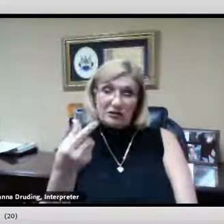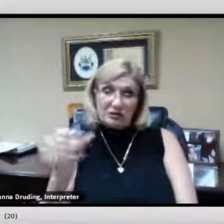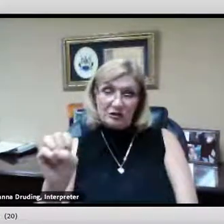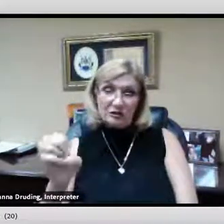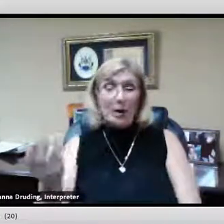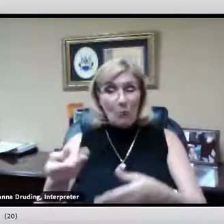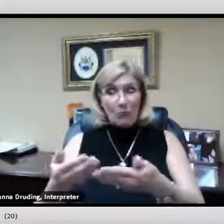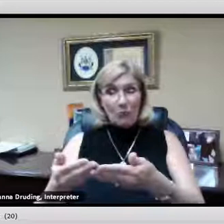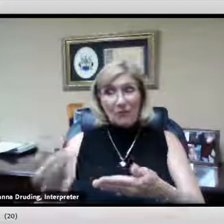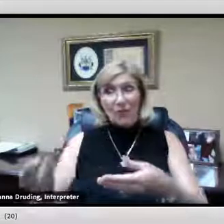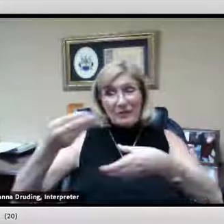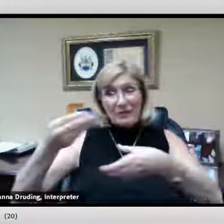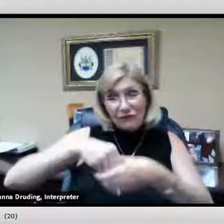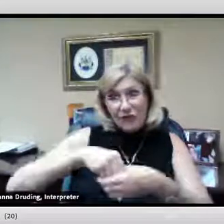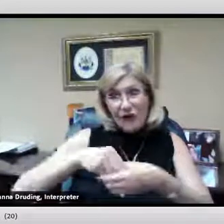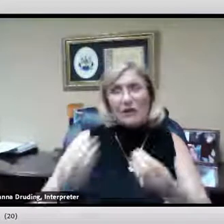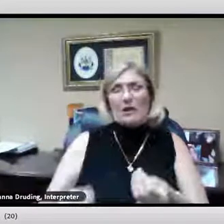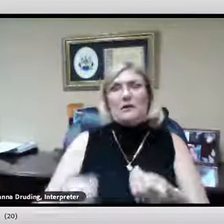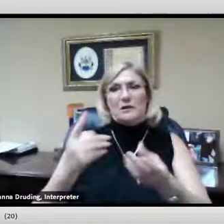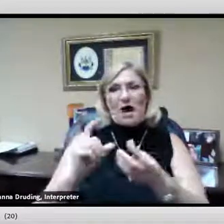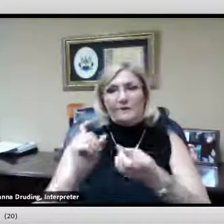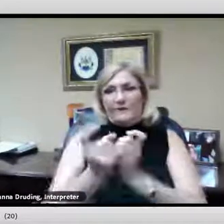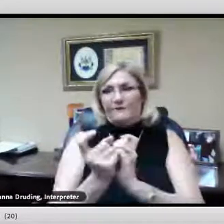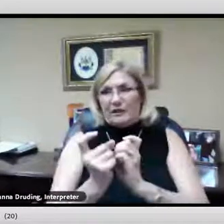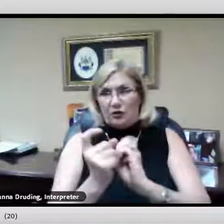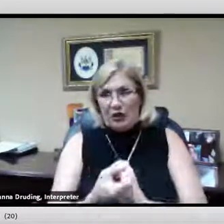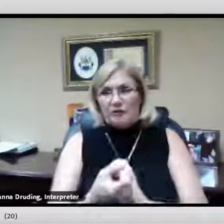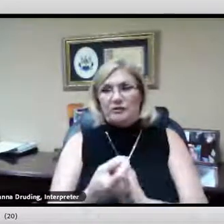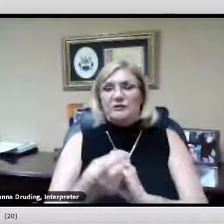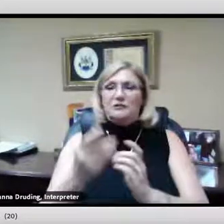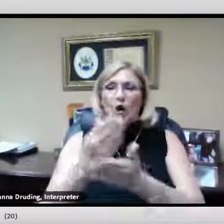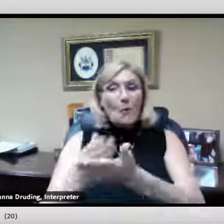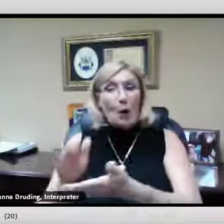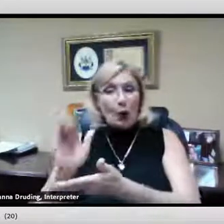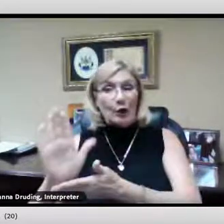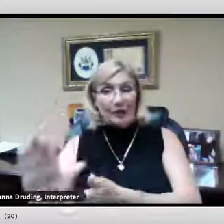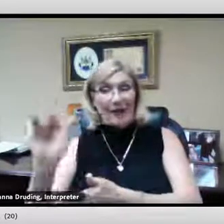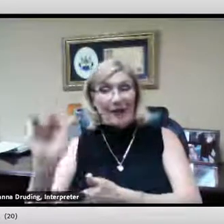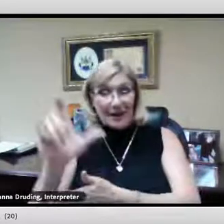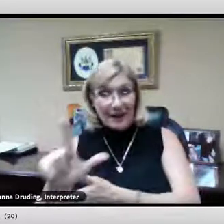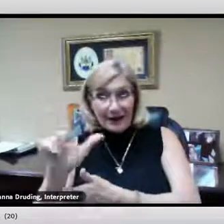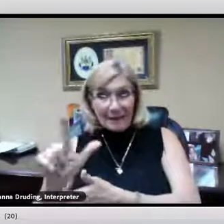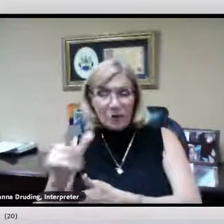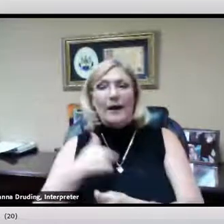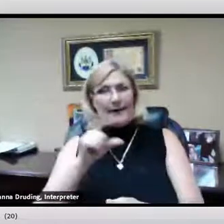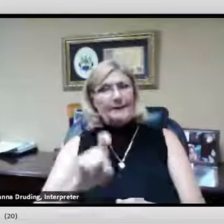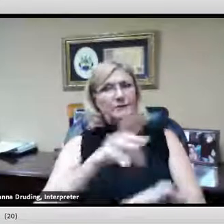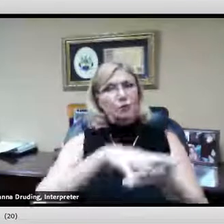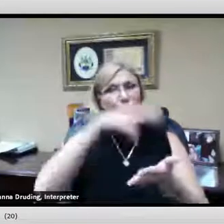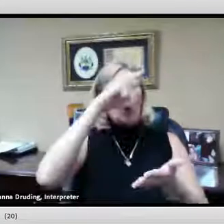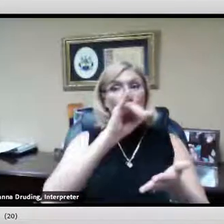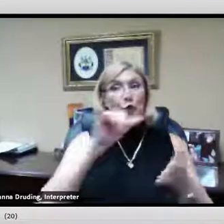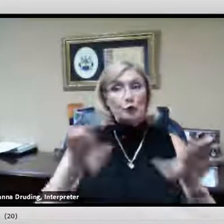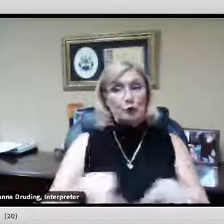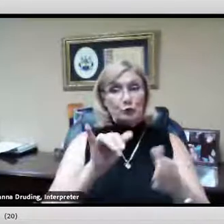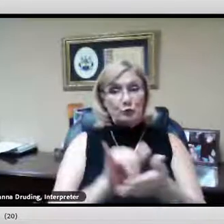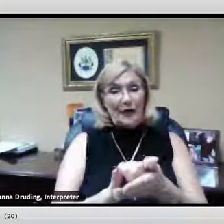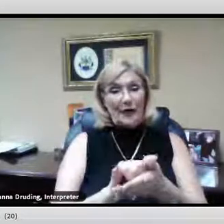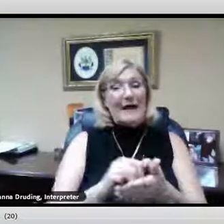lot more configuration on the part of the library. And so I had to learn how to do that. And I have to say that is something that I've